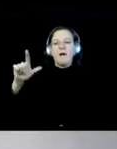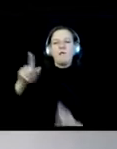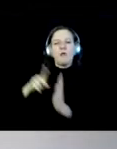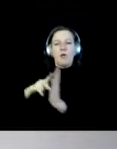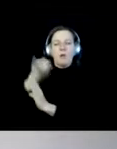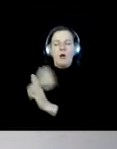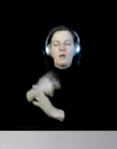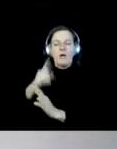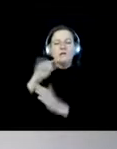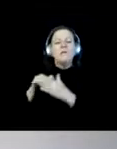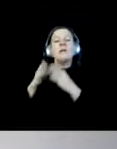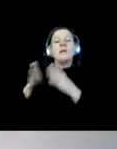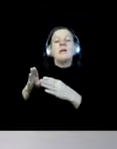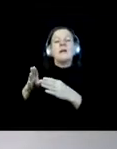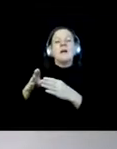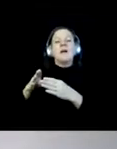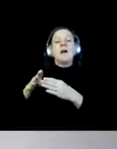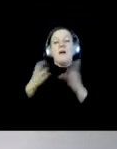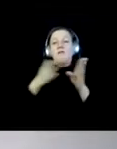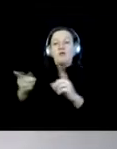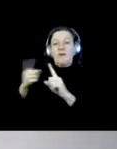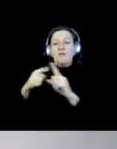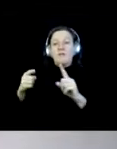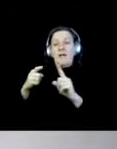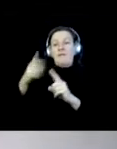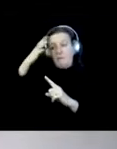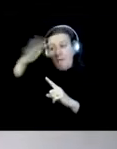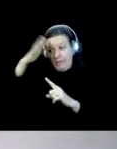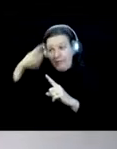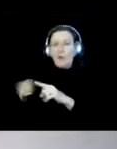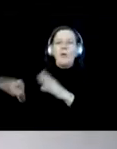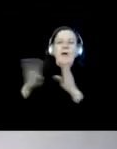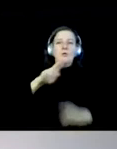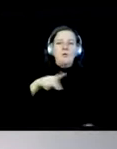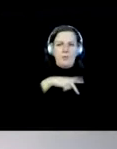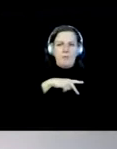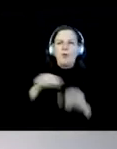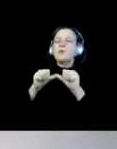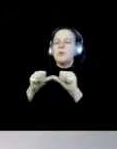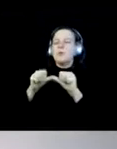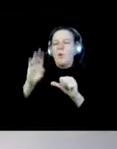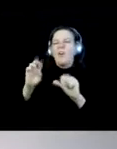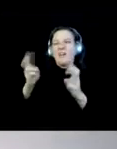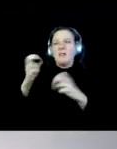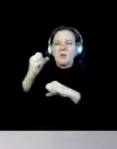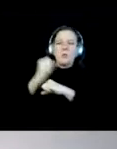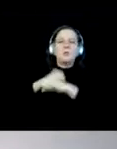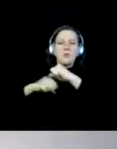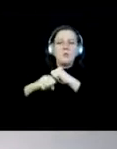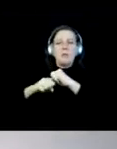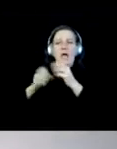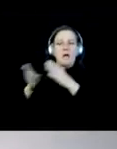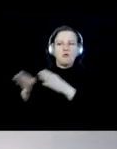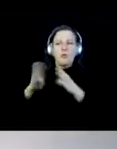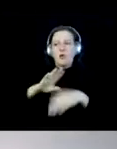like shifting between theory and the personal continues to be a kind of structuring method for all my film